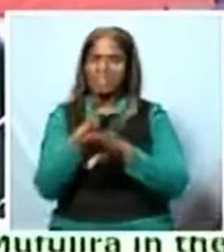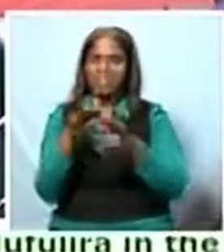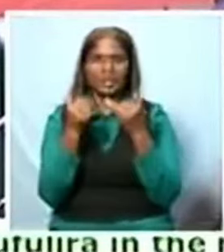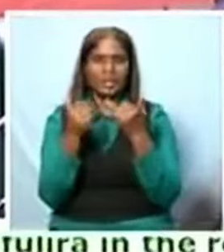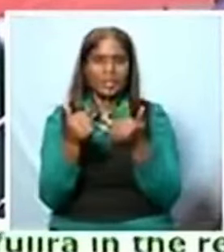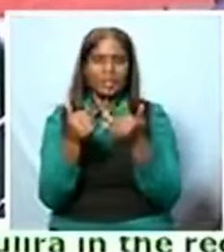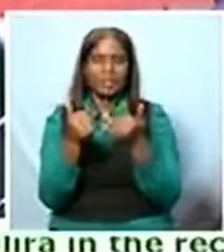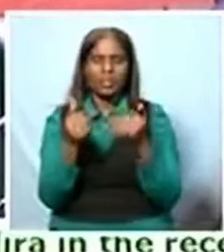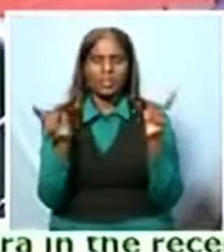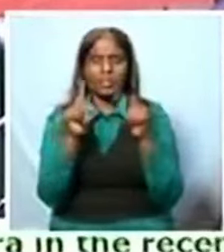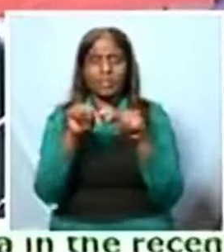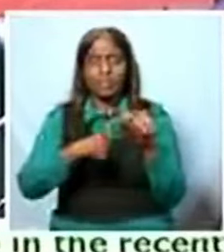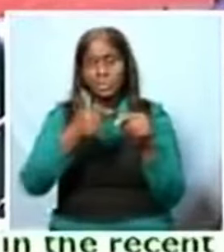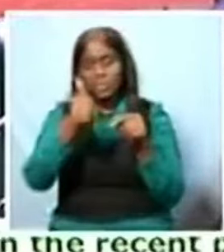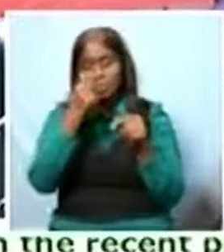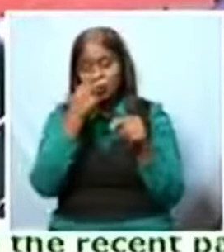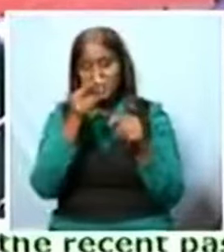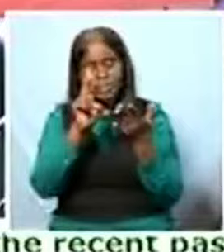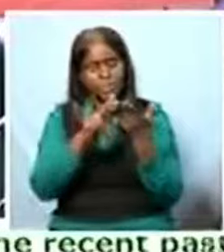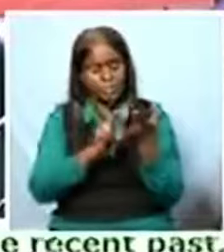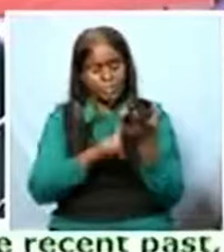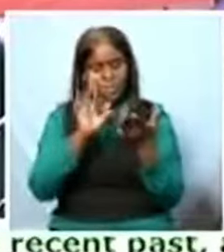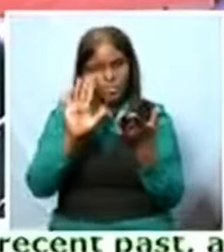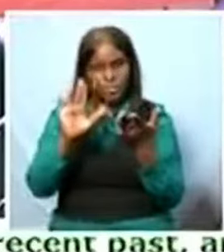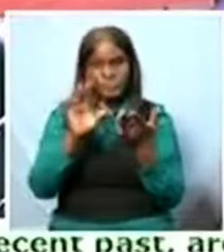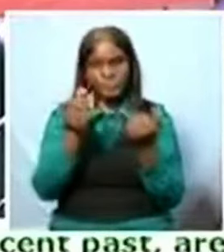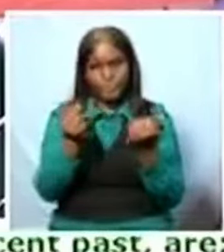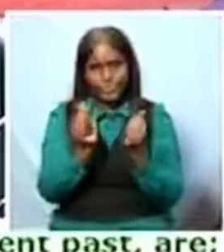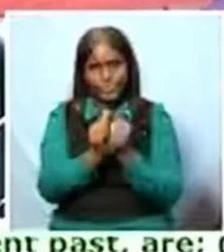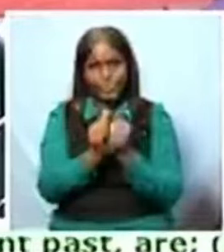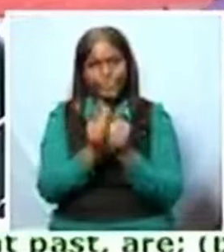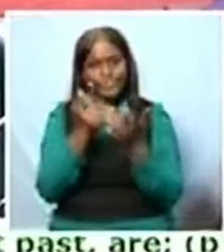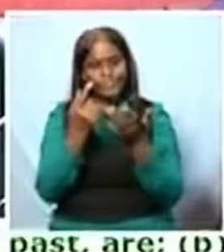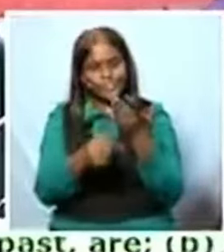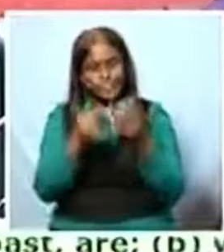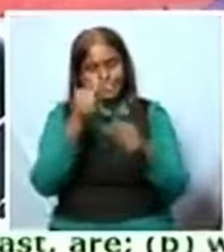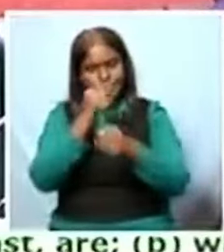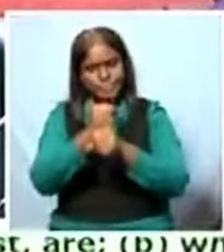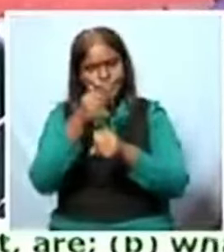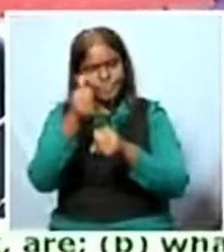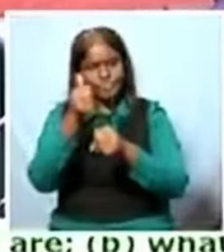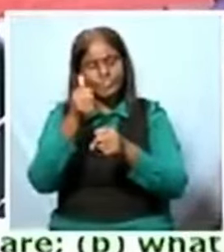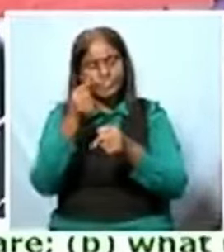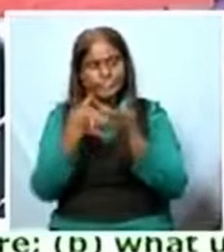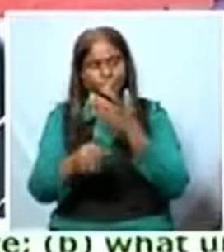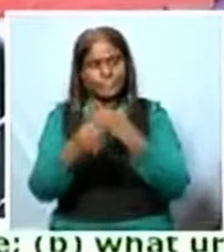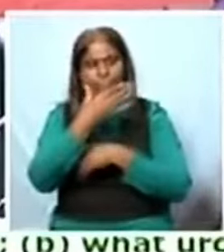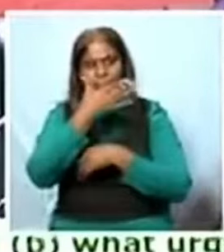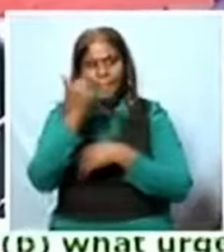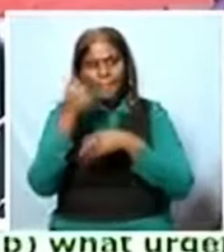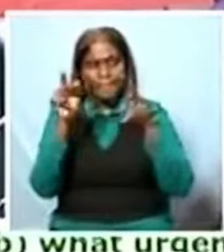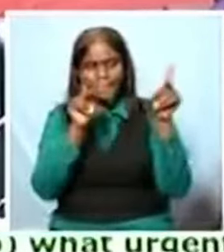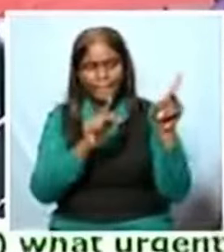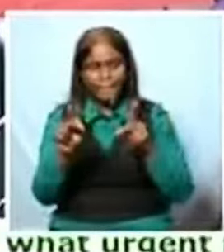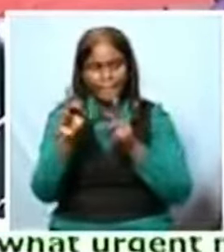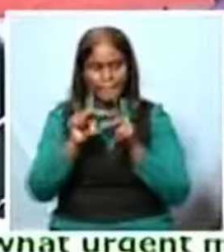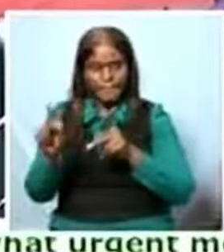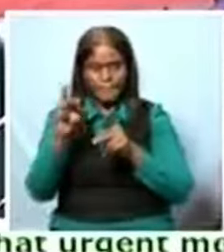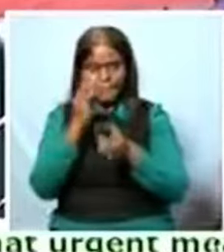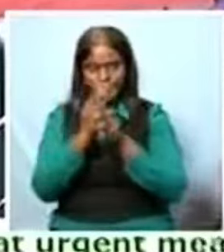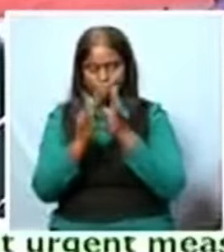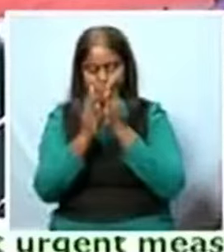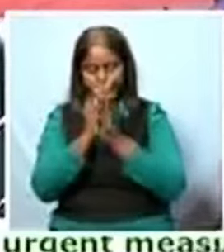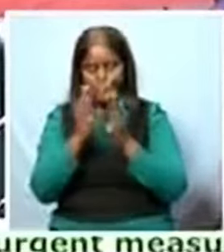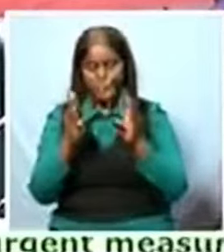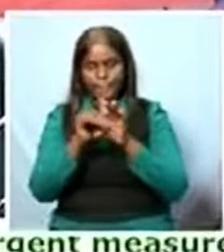And when you look at their record, in terms of grading, they've been one of the best performing contractors in